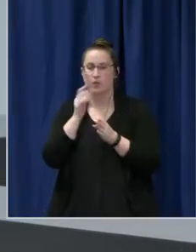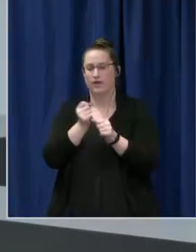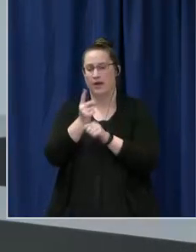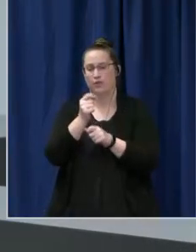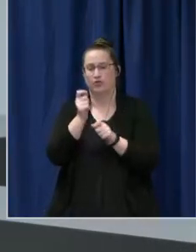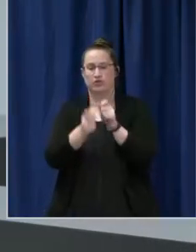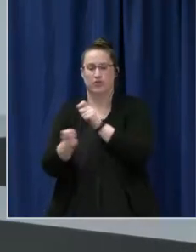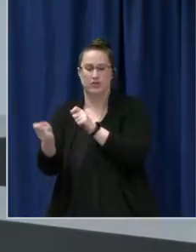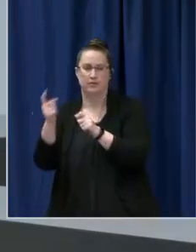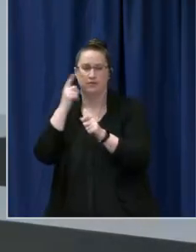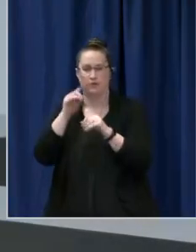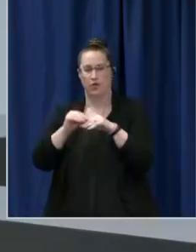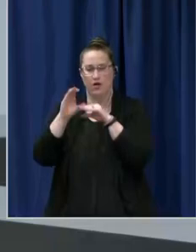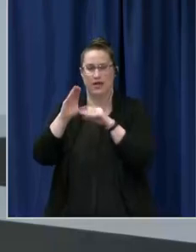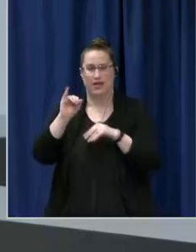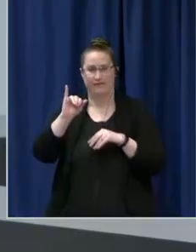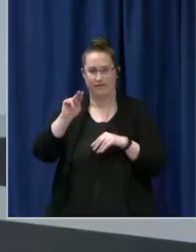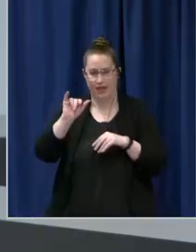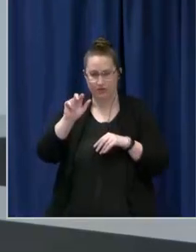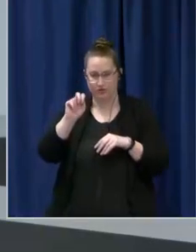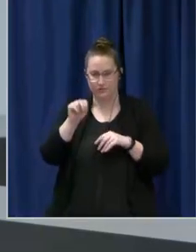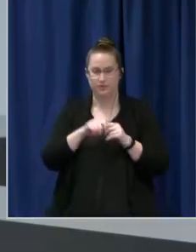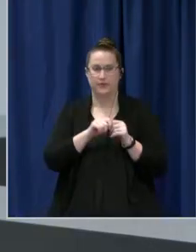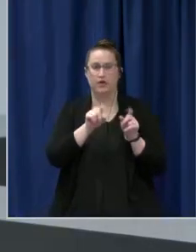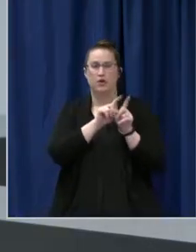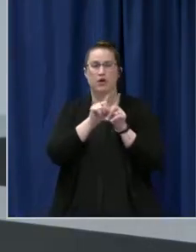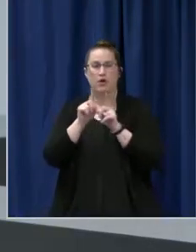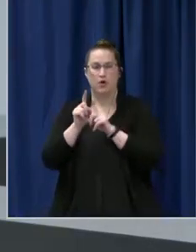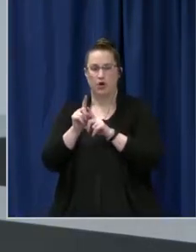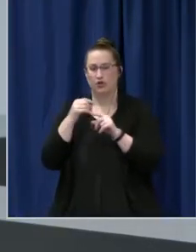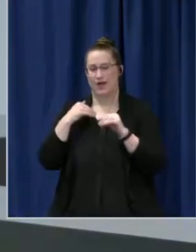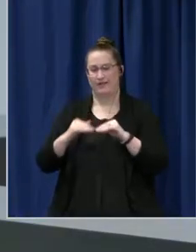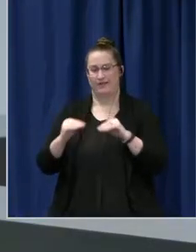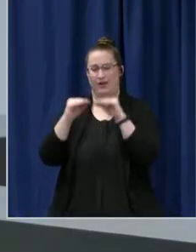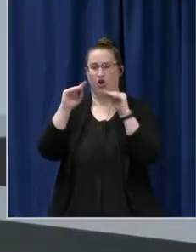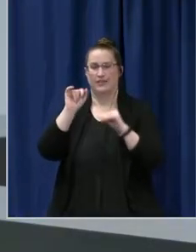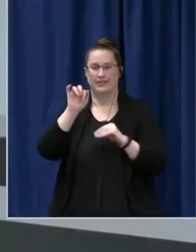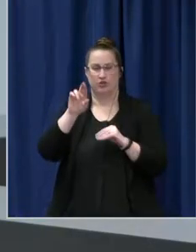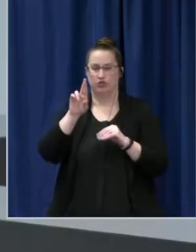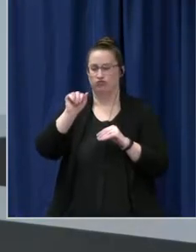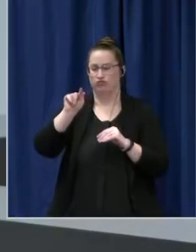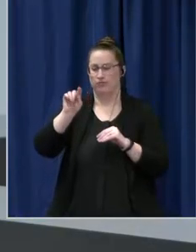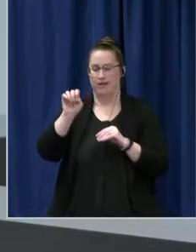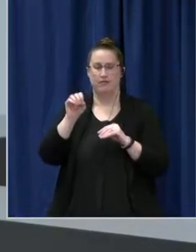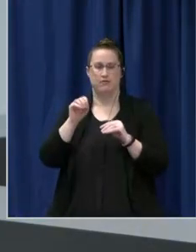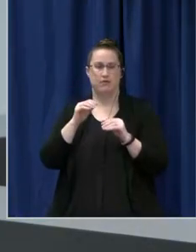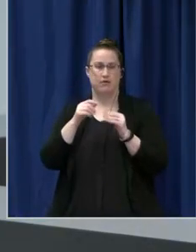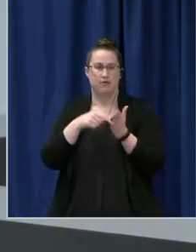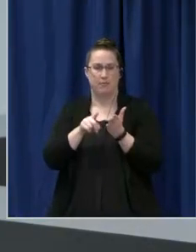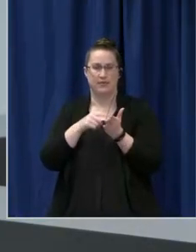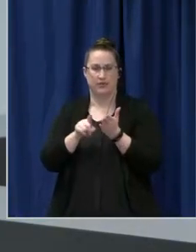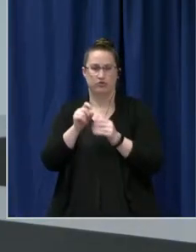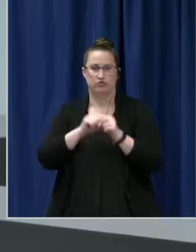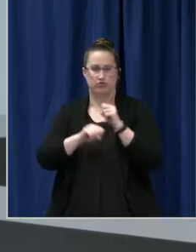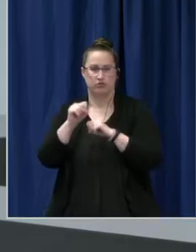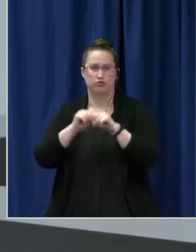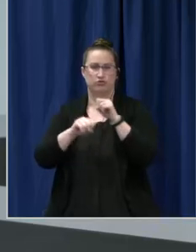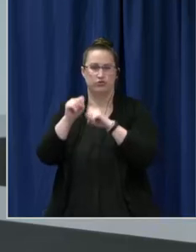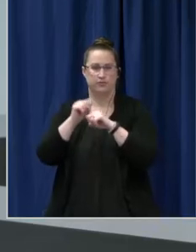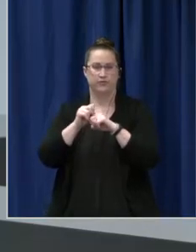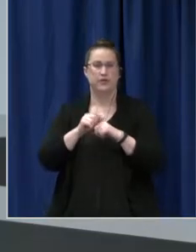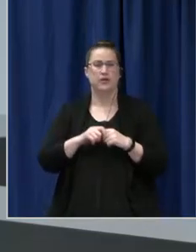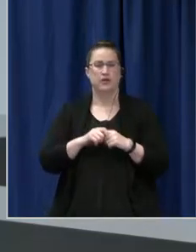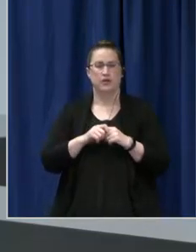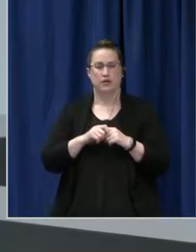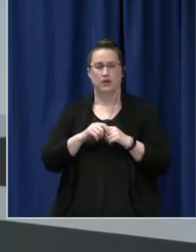inflation. We continued with our tiered rate compensation structure, where for any provider handling more